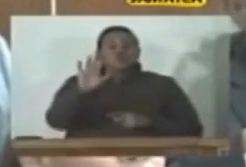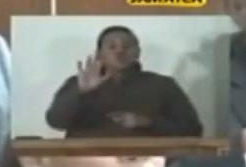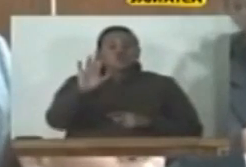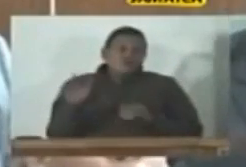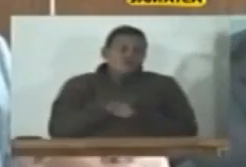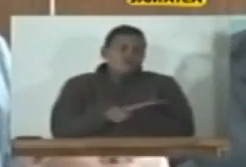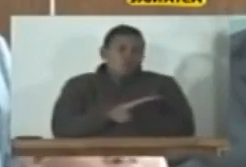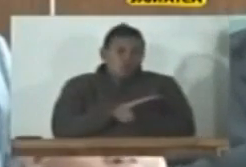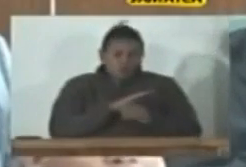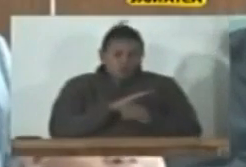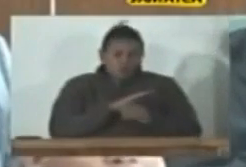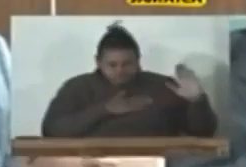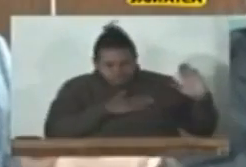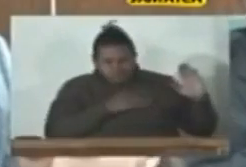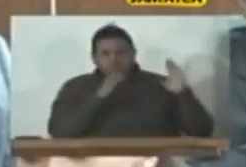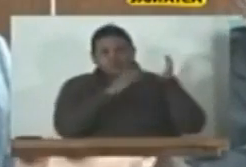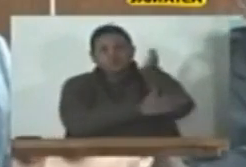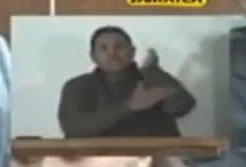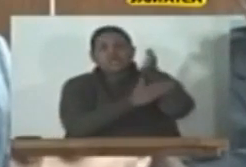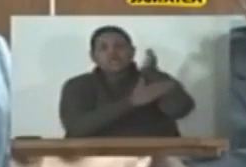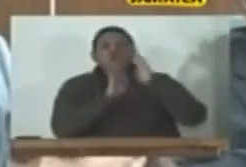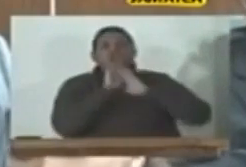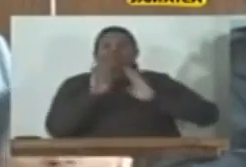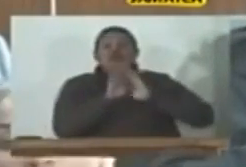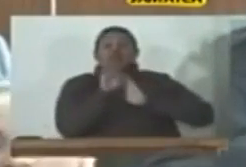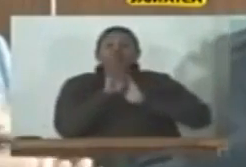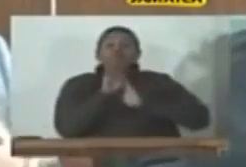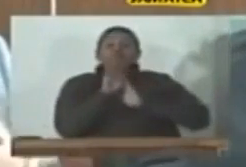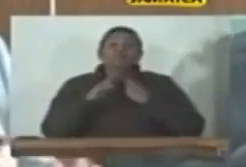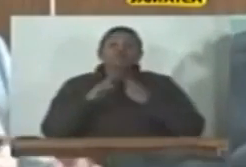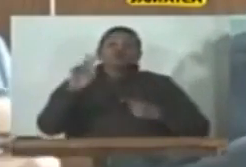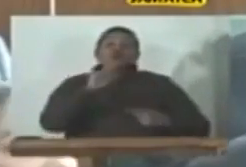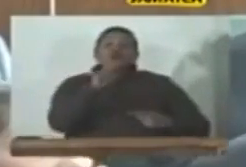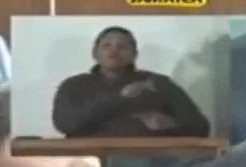your personal friendship and support.